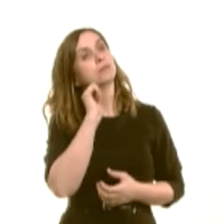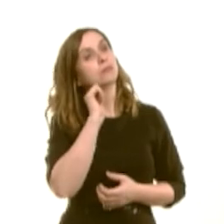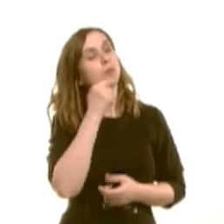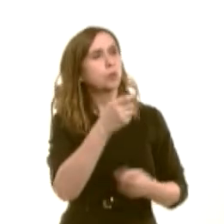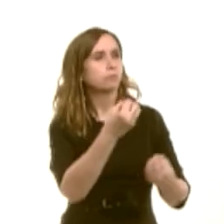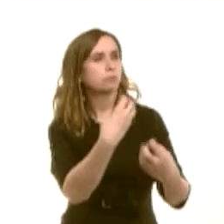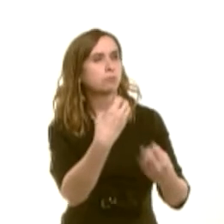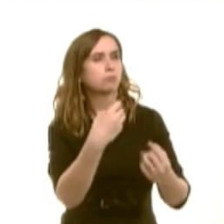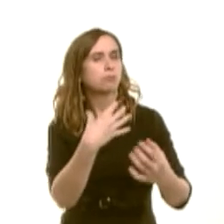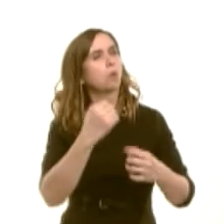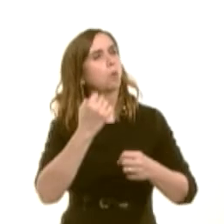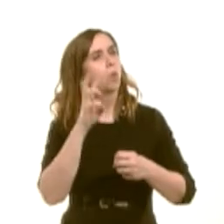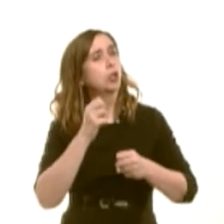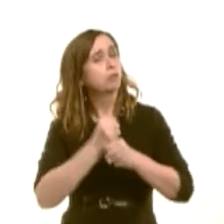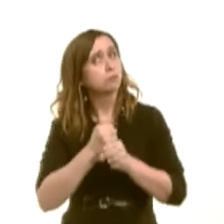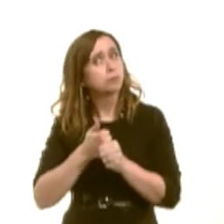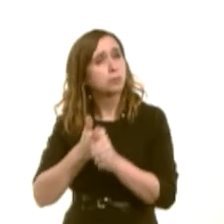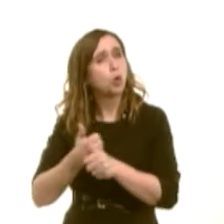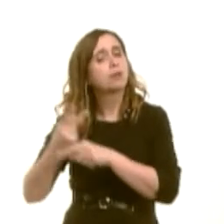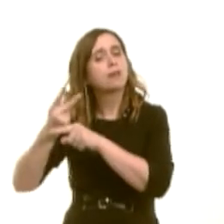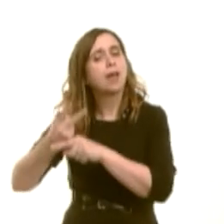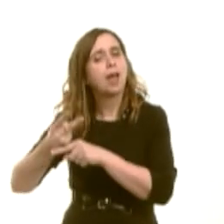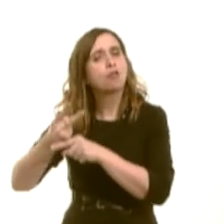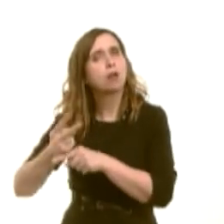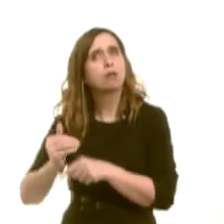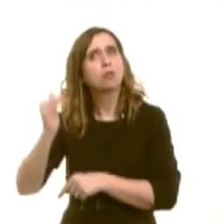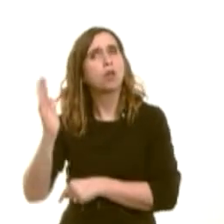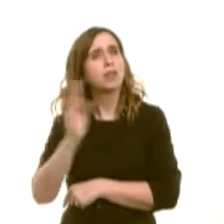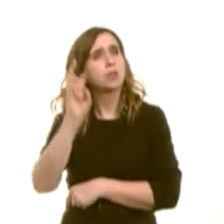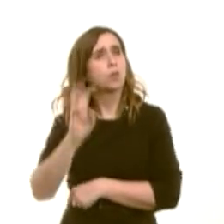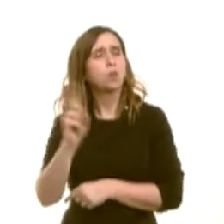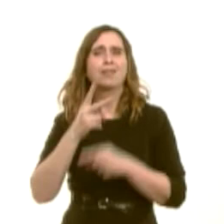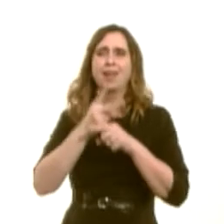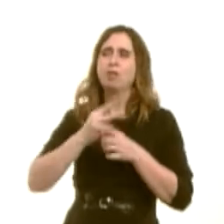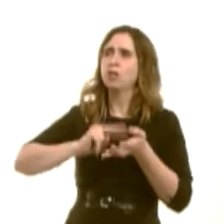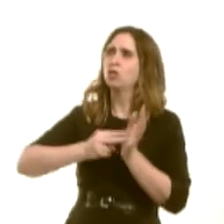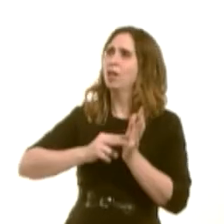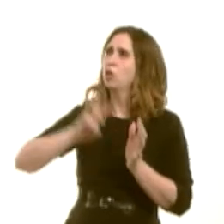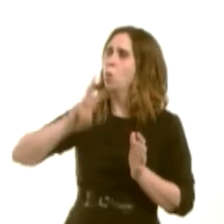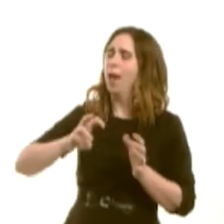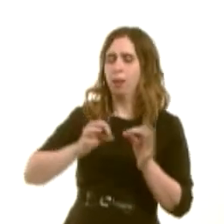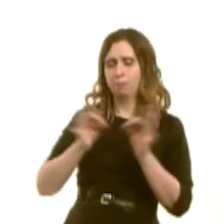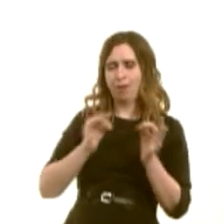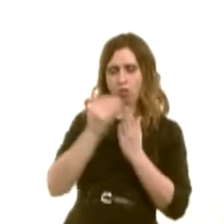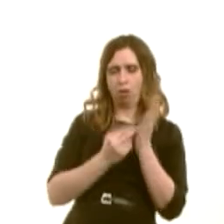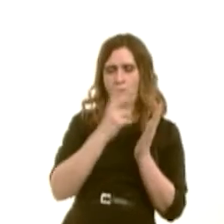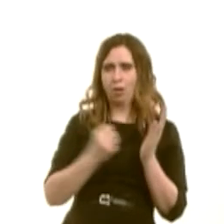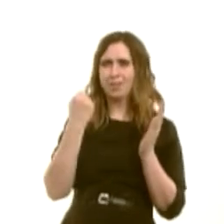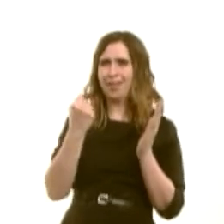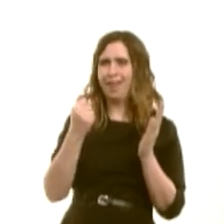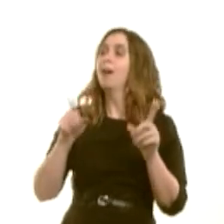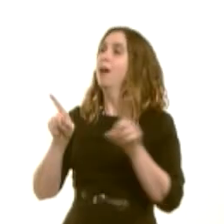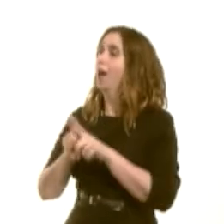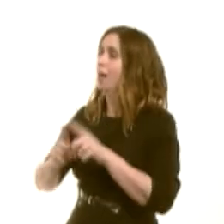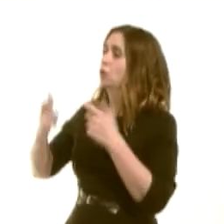the support the Welsh Government is giving to carers in North East Wales? Yes, Carers Strategies Wales Measure 2010 and, of course, the Social Services